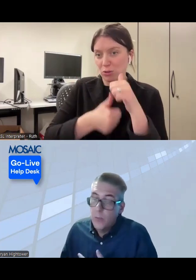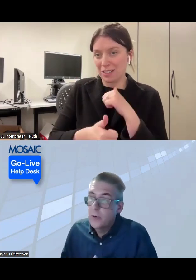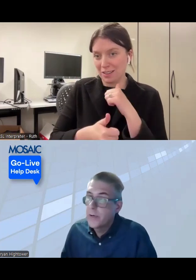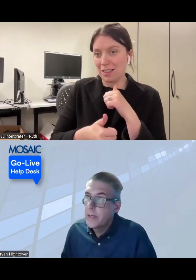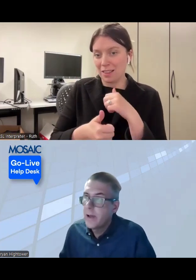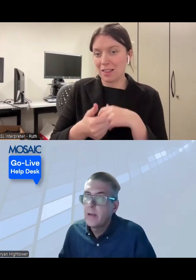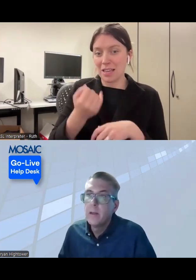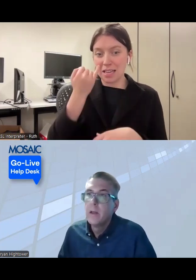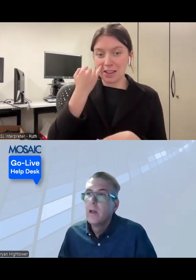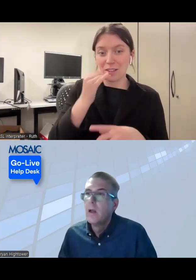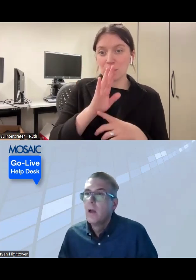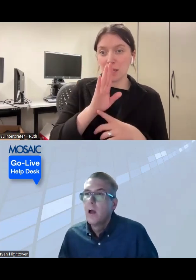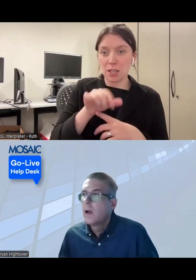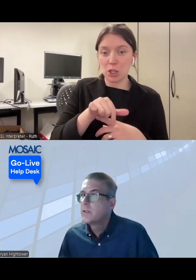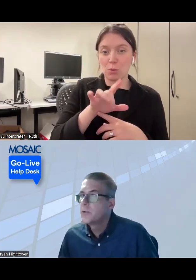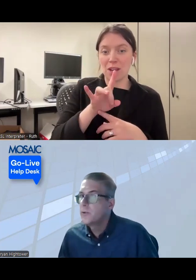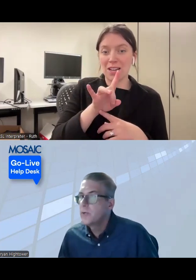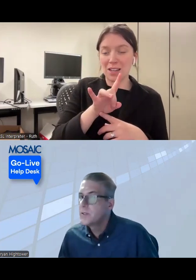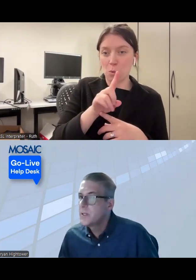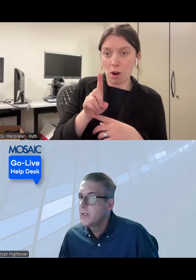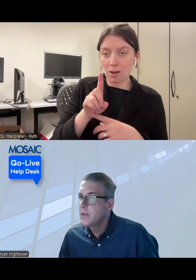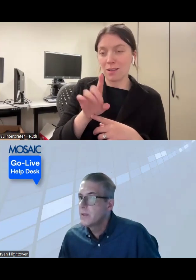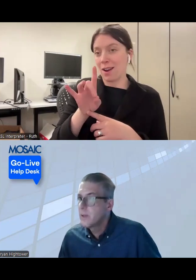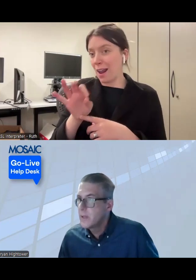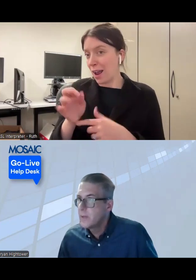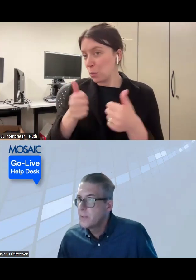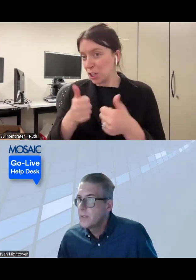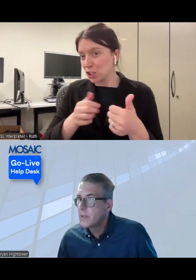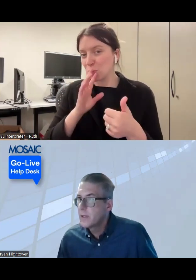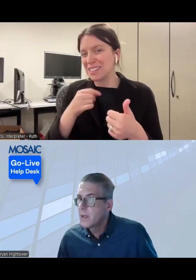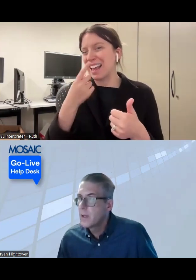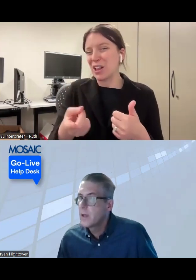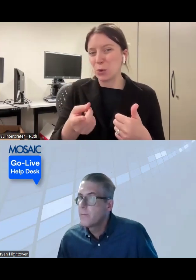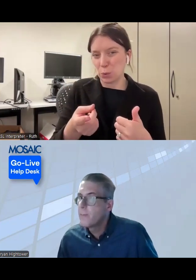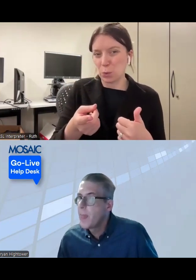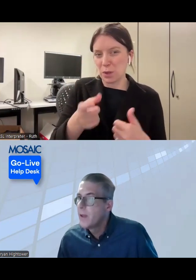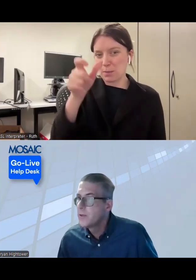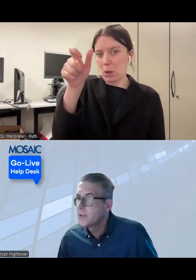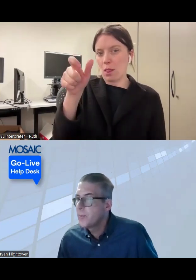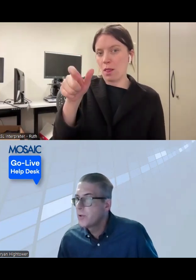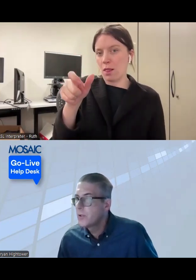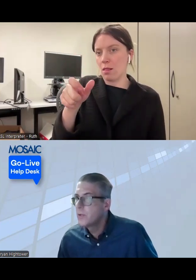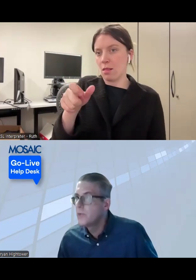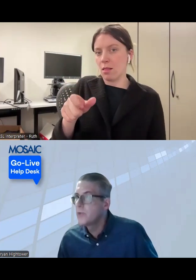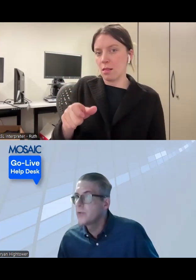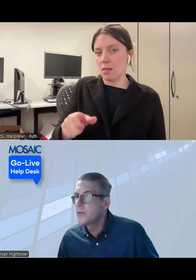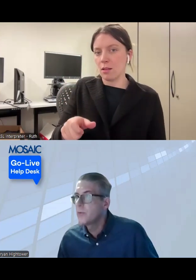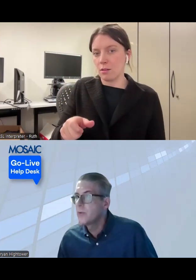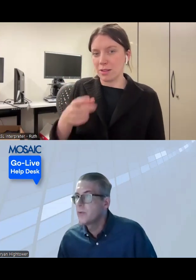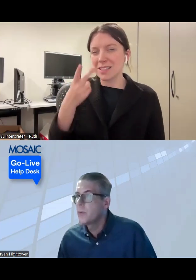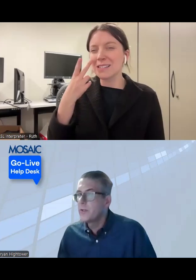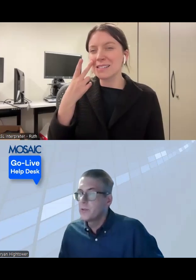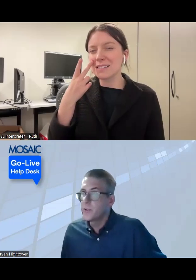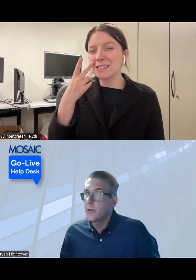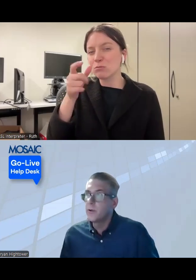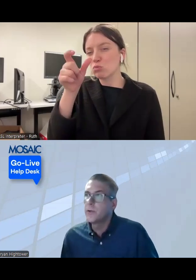BQ 81 or 89. So you can see here in the middle, there's a couple clues as to